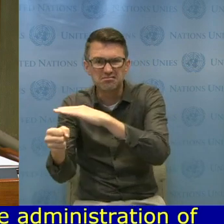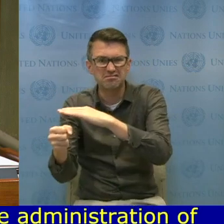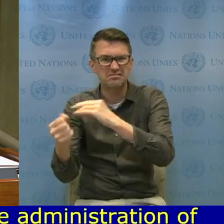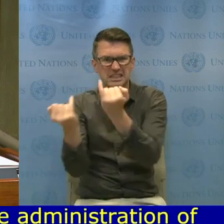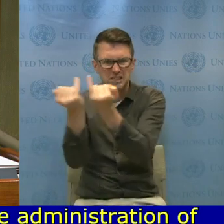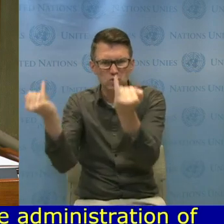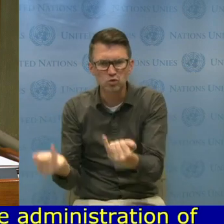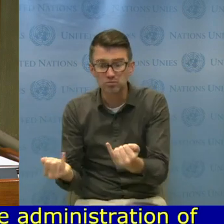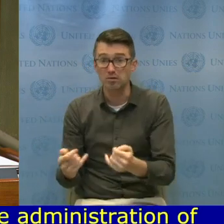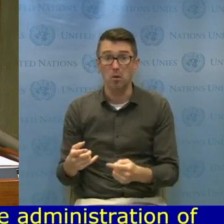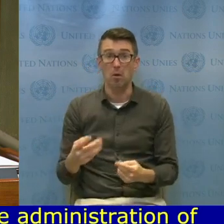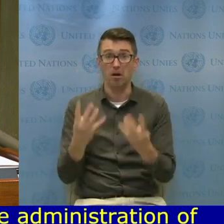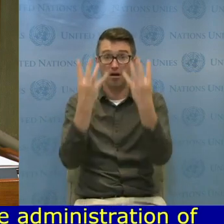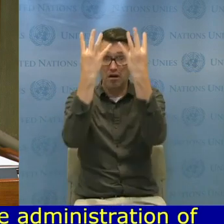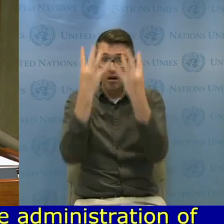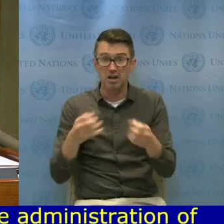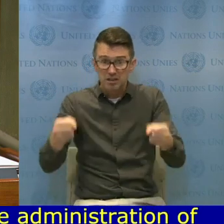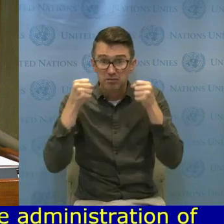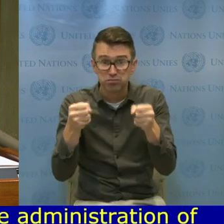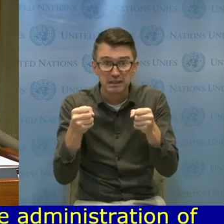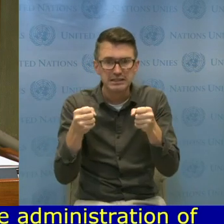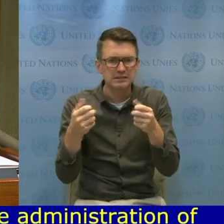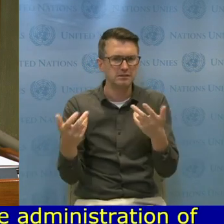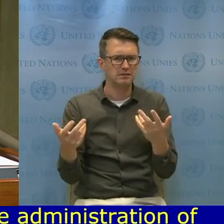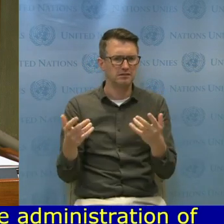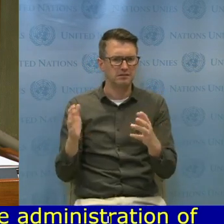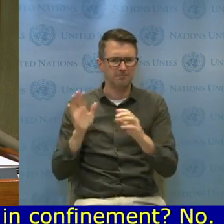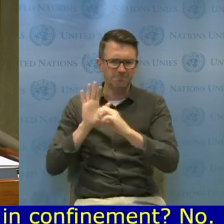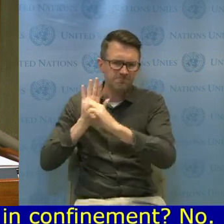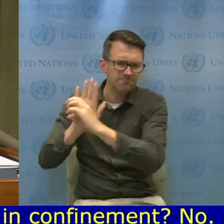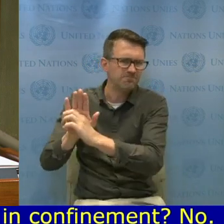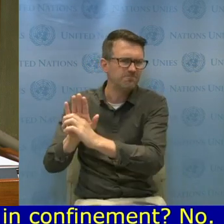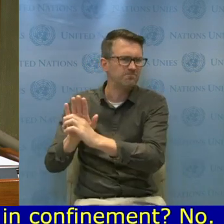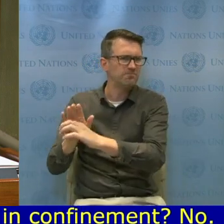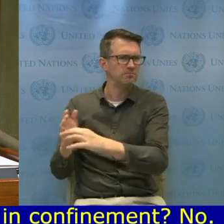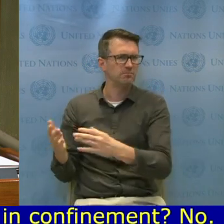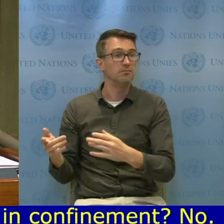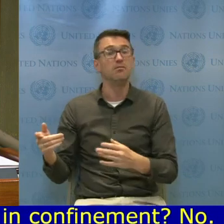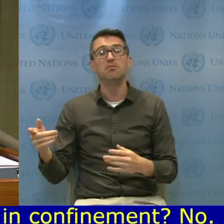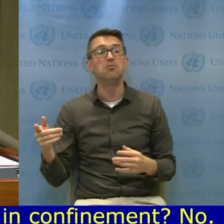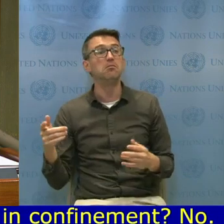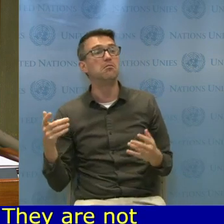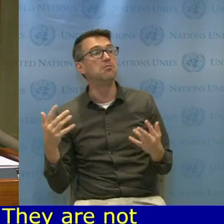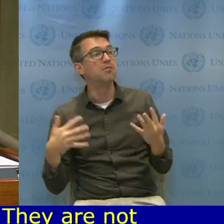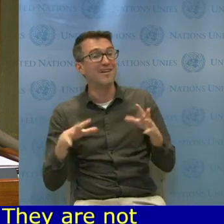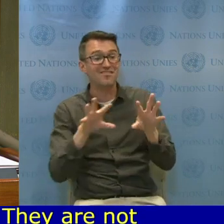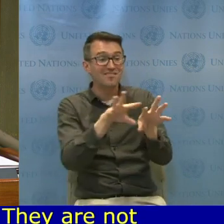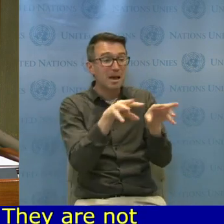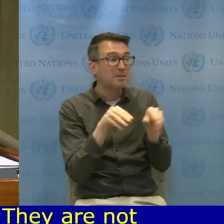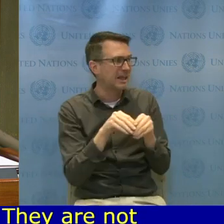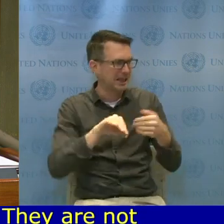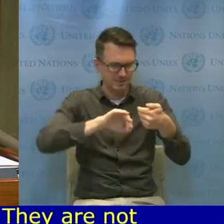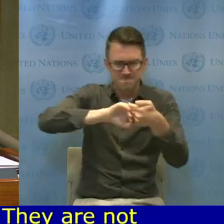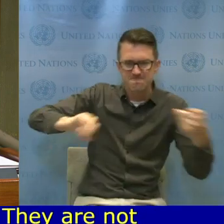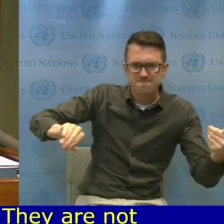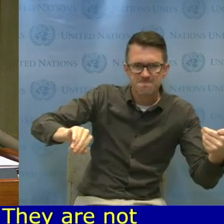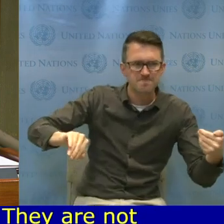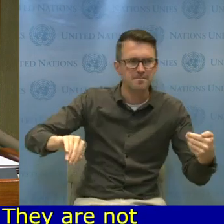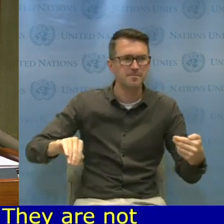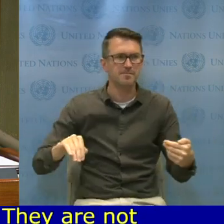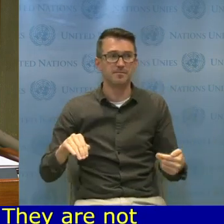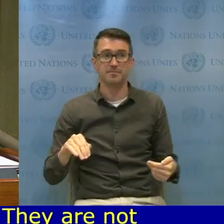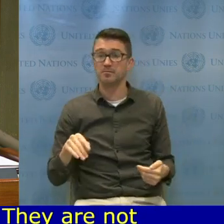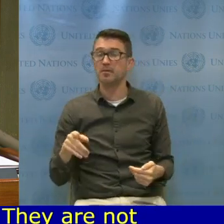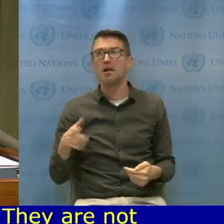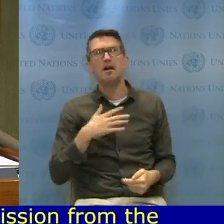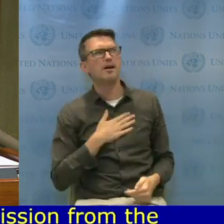without permission from the family. They have no right to decide. Even though they manage to get out of that place, where would they go?